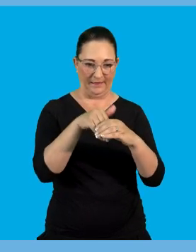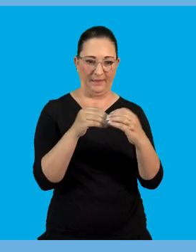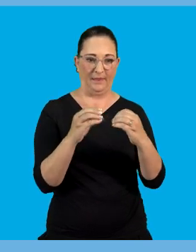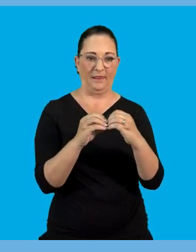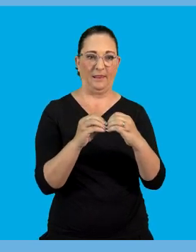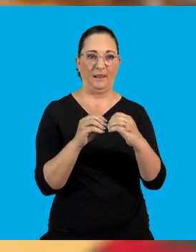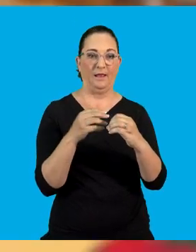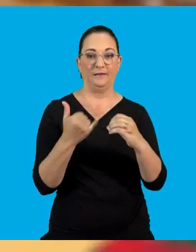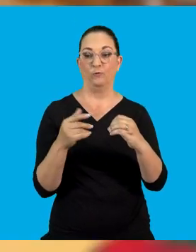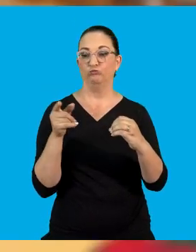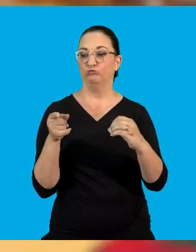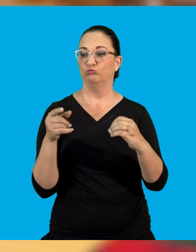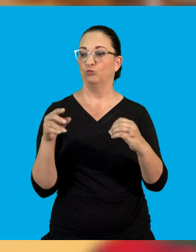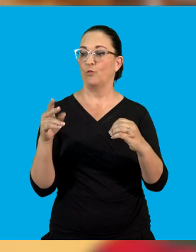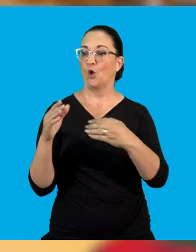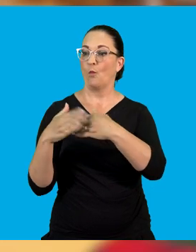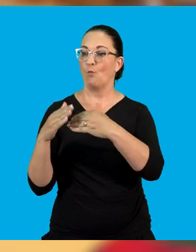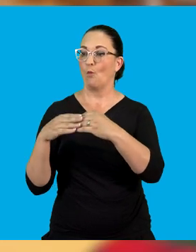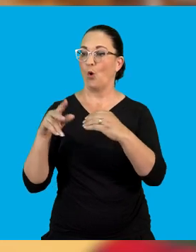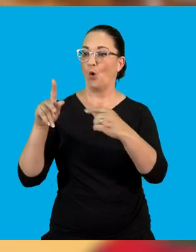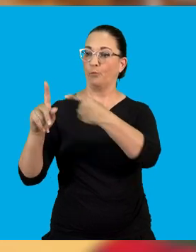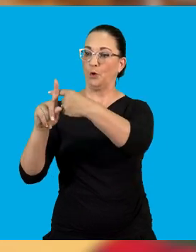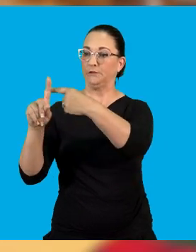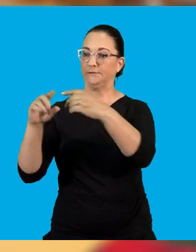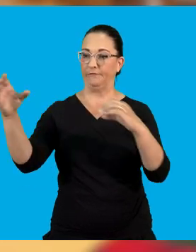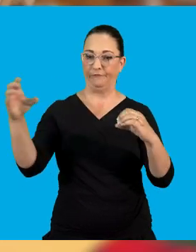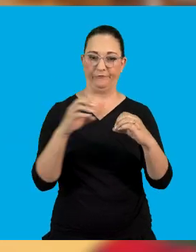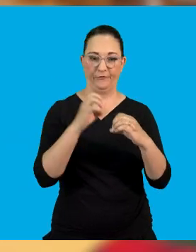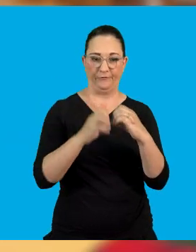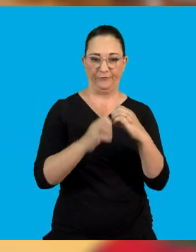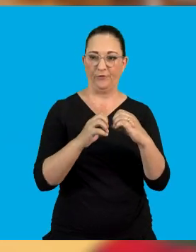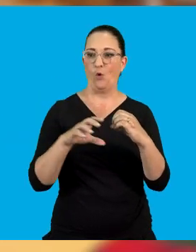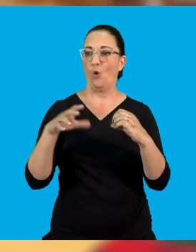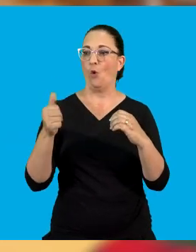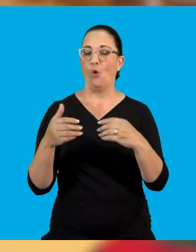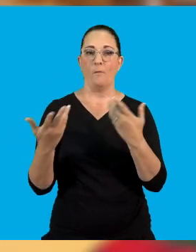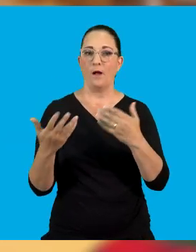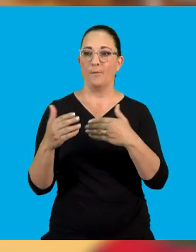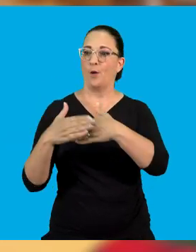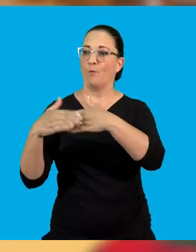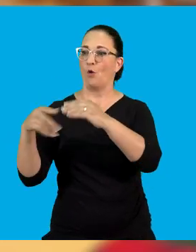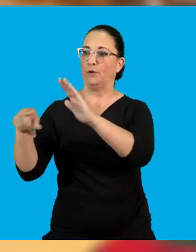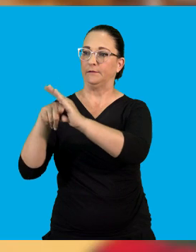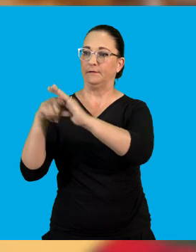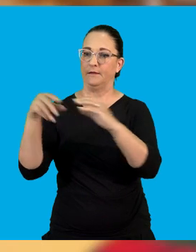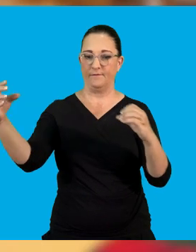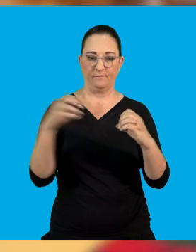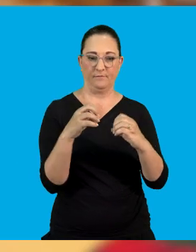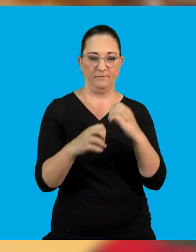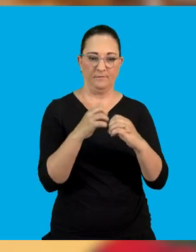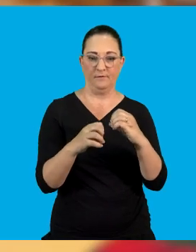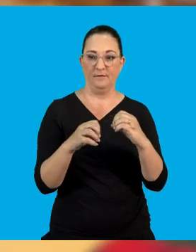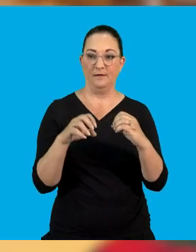that has either more protons or a substance that has more electrons. So when the neutral substance comes